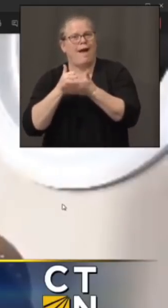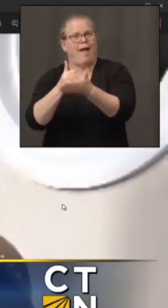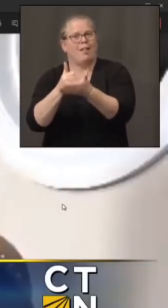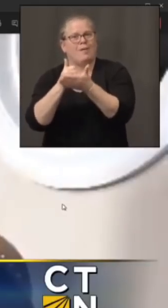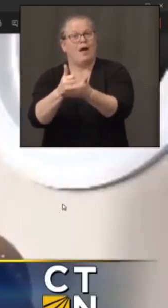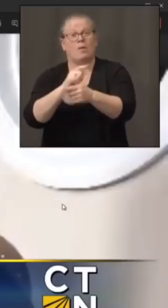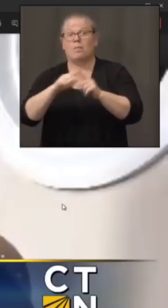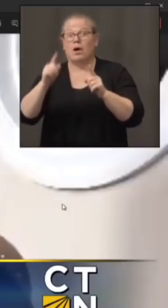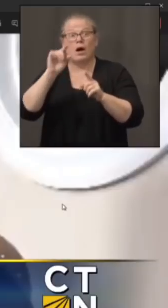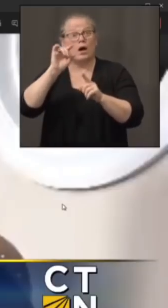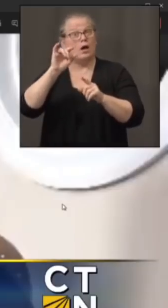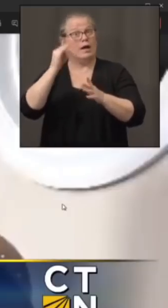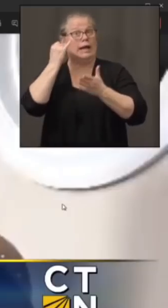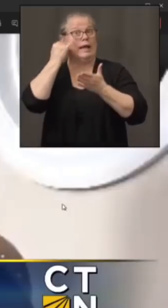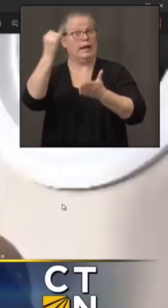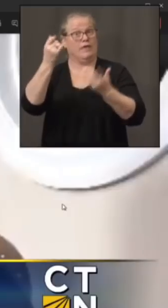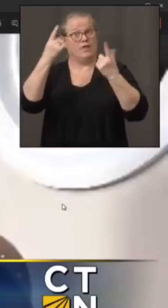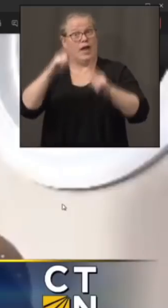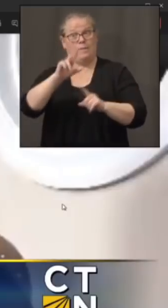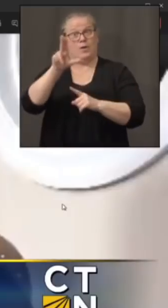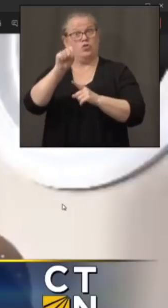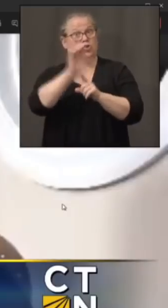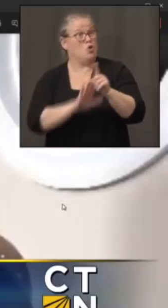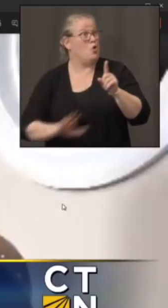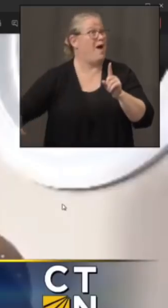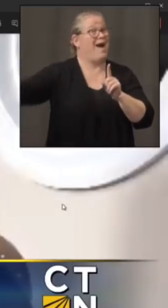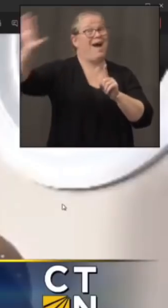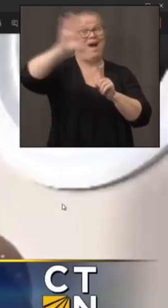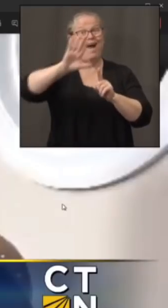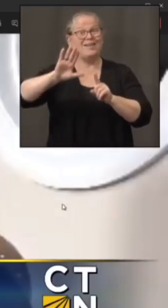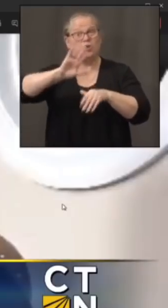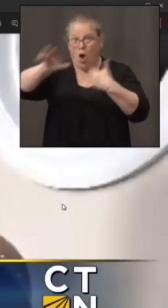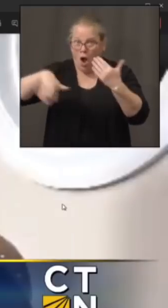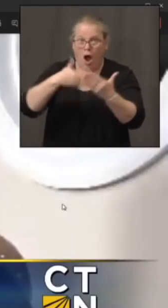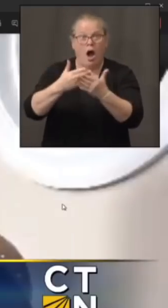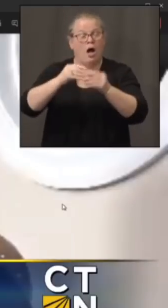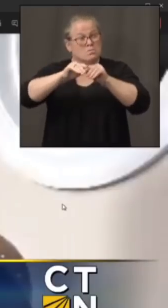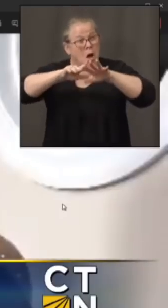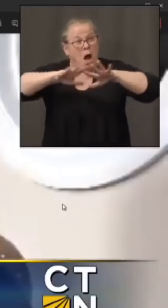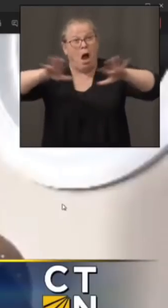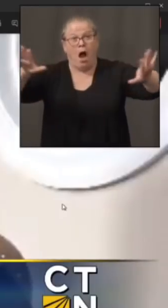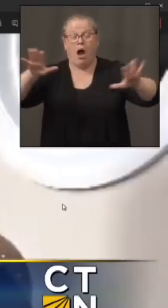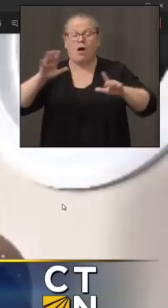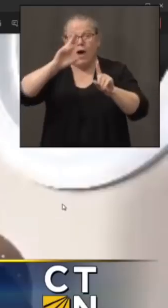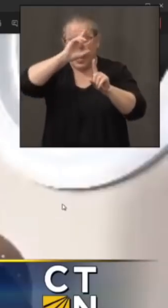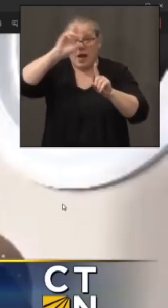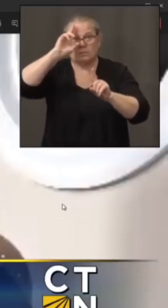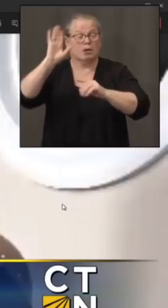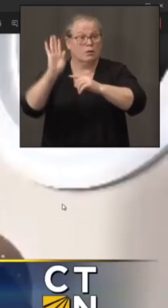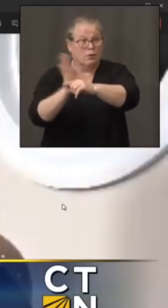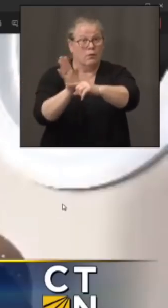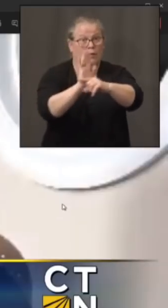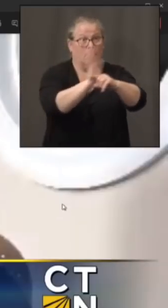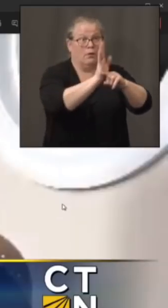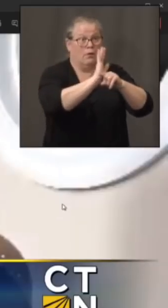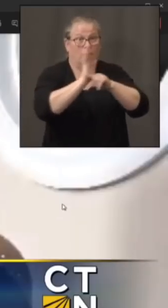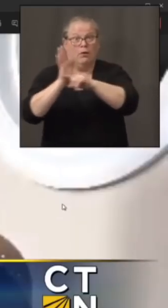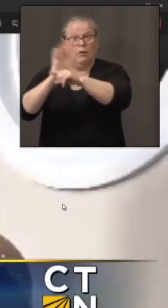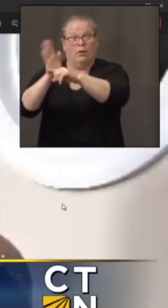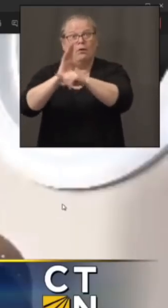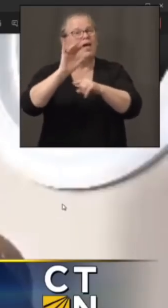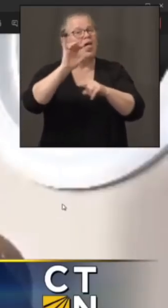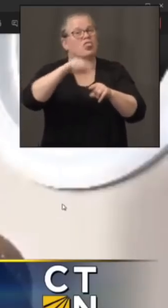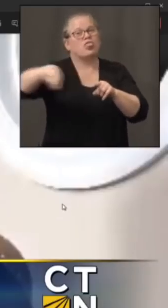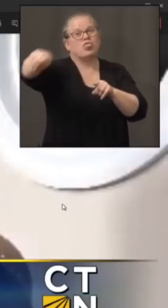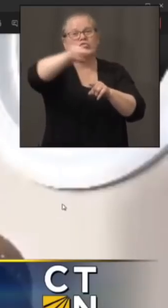simultaneously, that pool of healthcare labor that typically can move around, and there is a pool of healthcare resources that can move around from state to